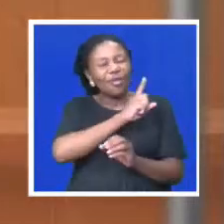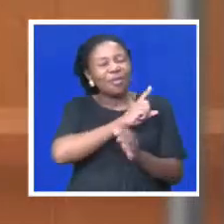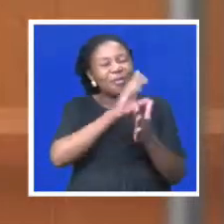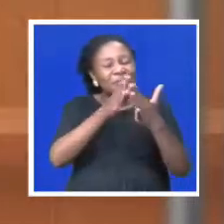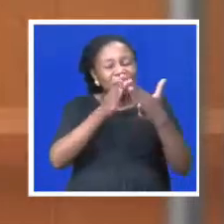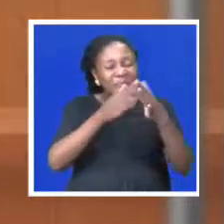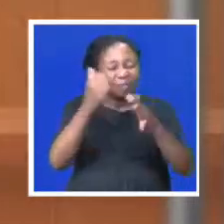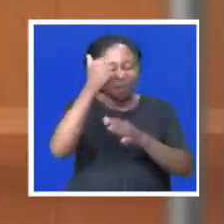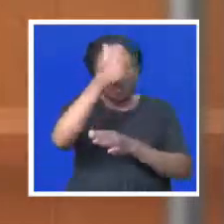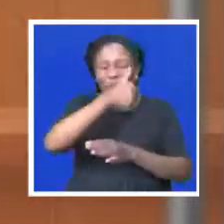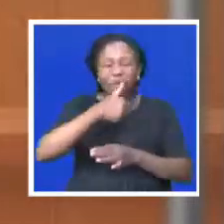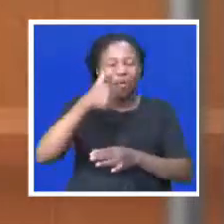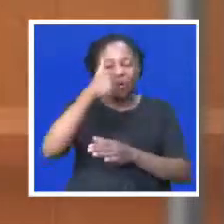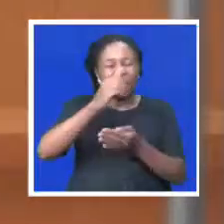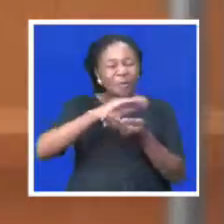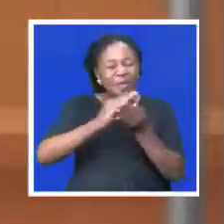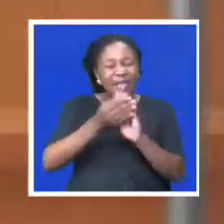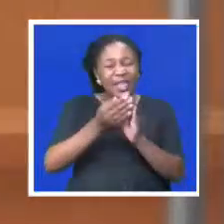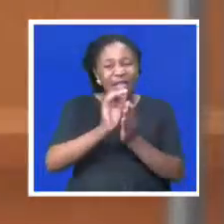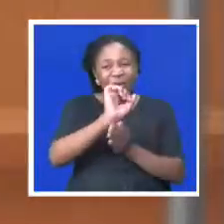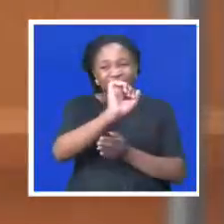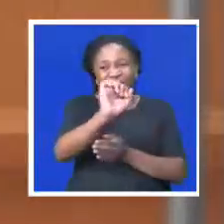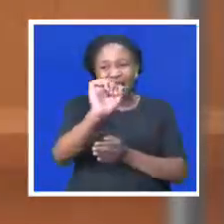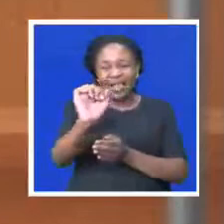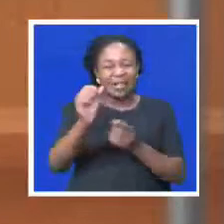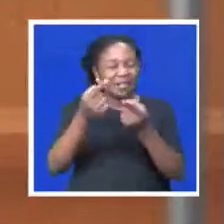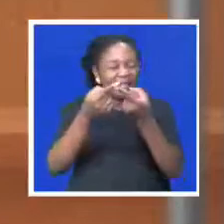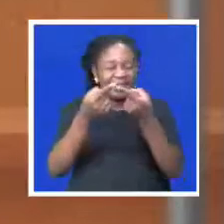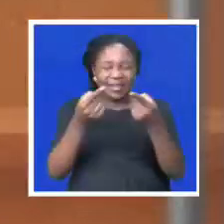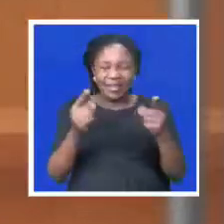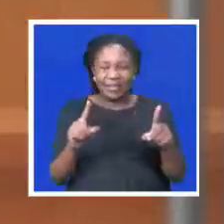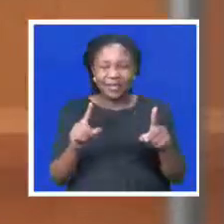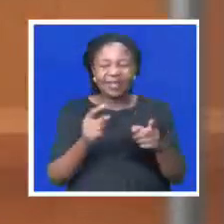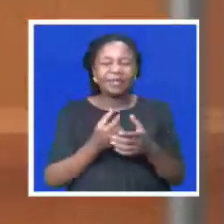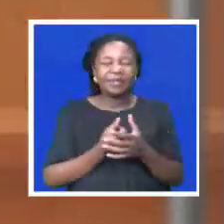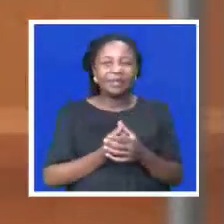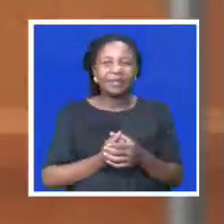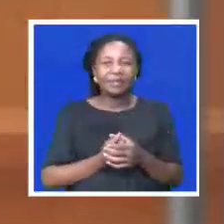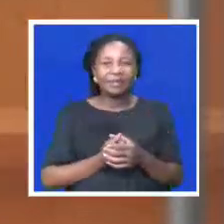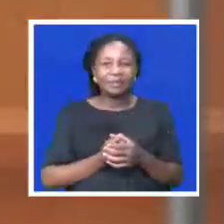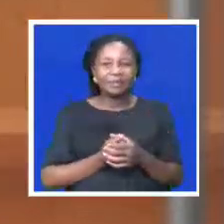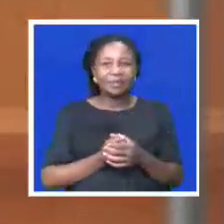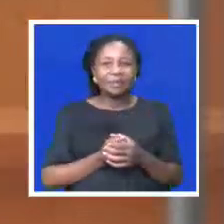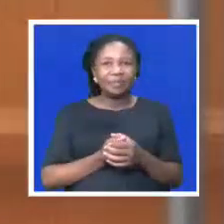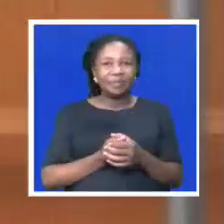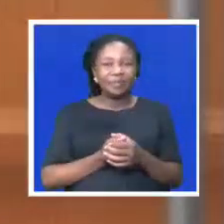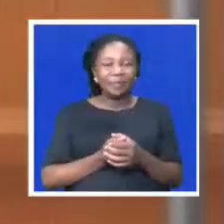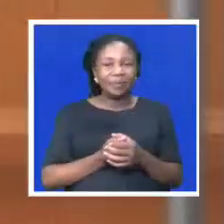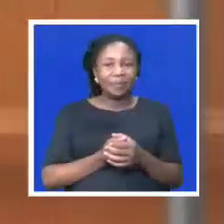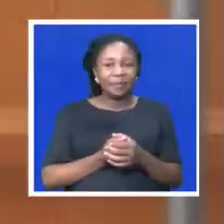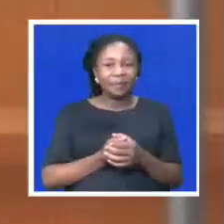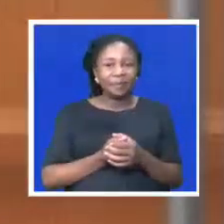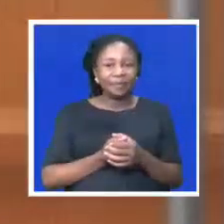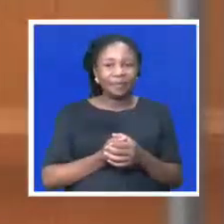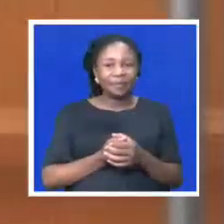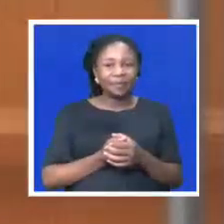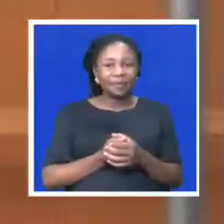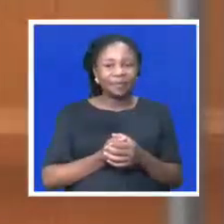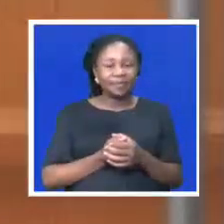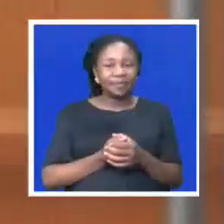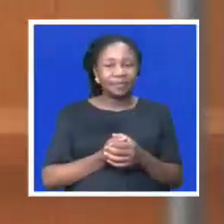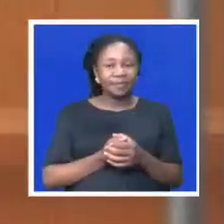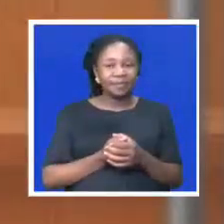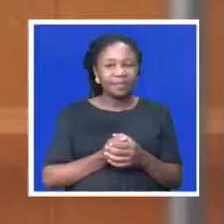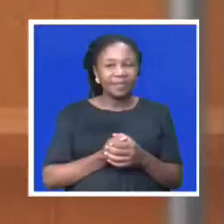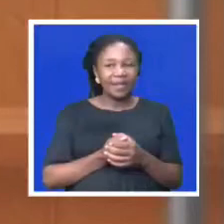purpose. Let's move forward, dear Lena, so that we can see what we are talking about now. So this is